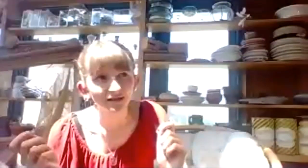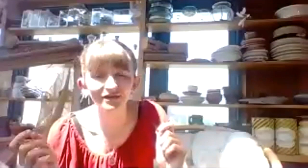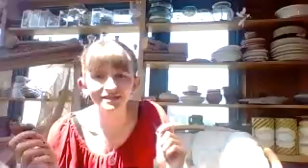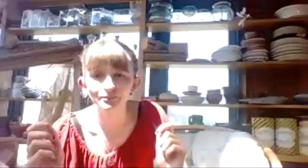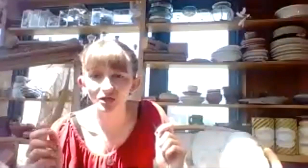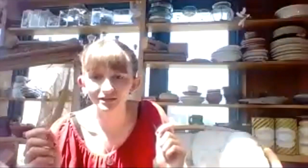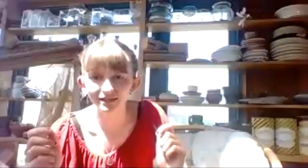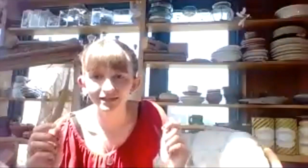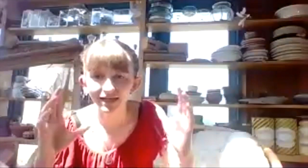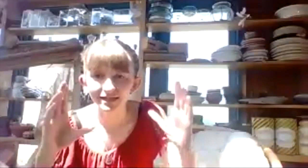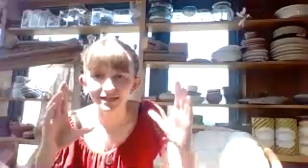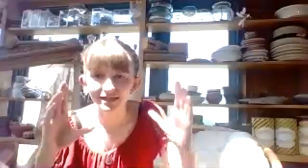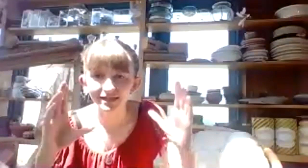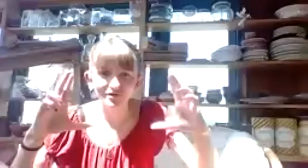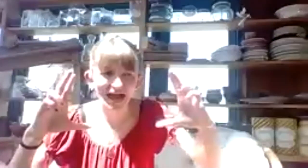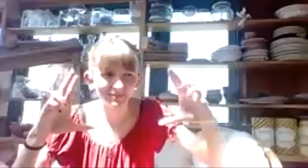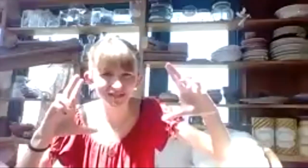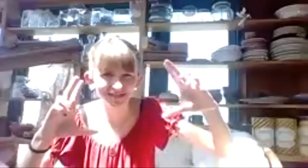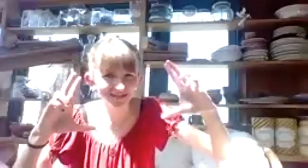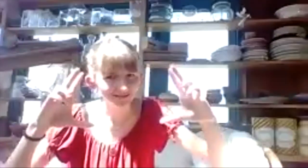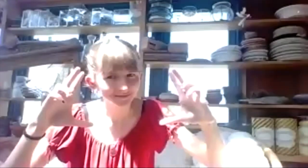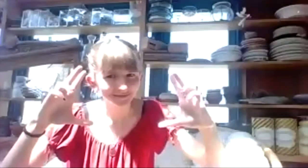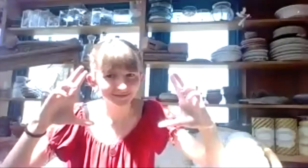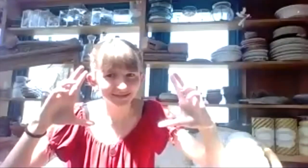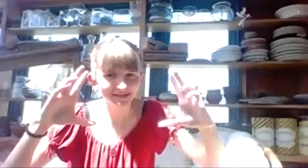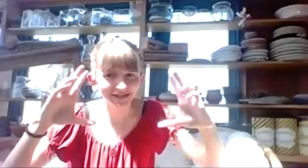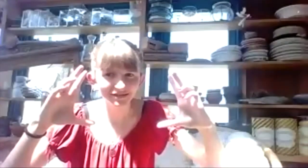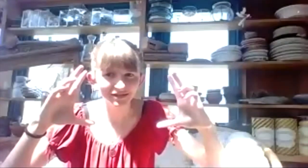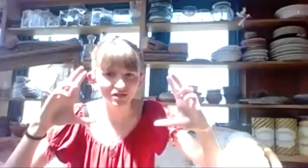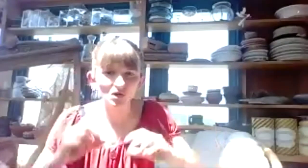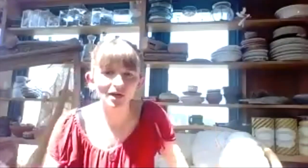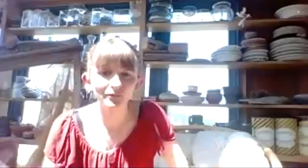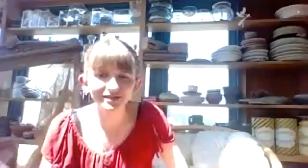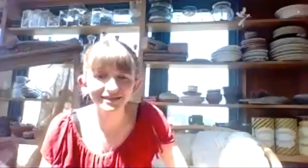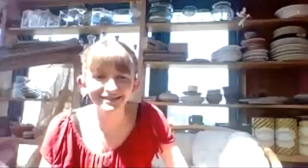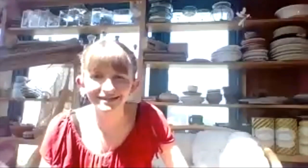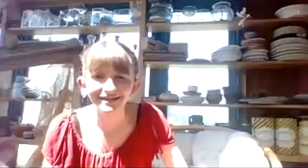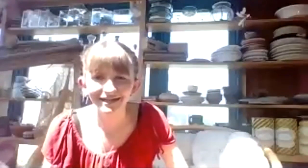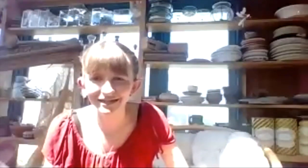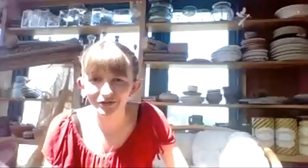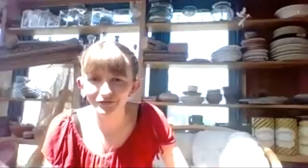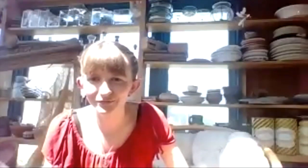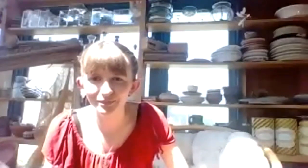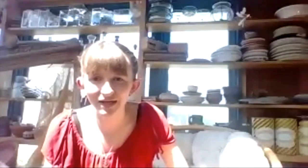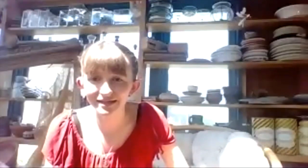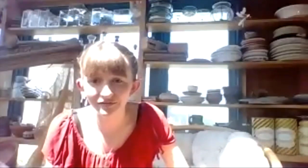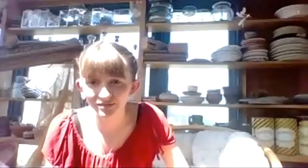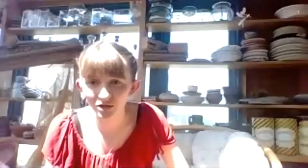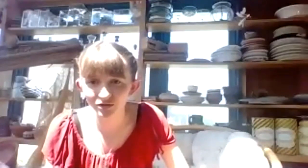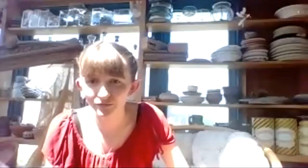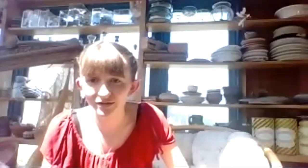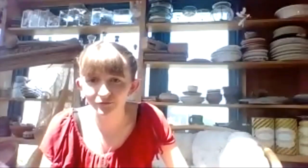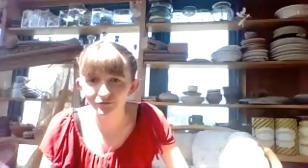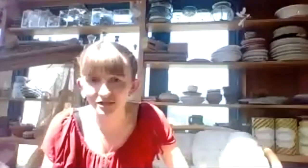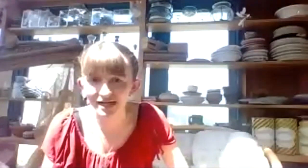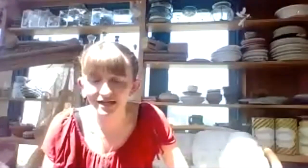I think it's in Berkeley, and it's about that big. That's the size of the skull, and we think that it could have been even smaller